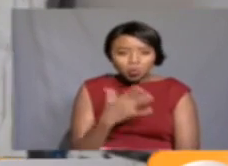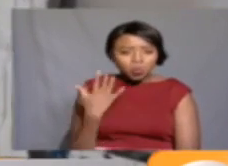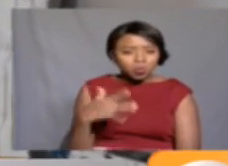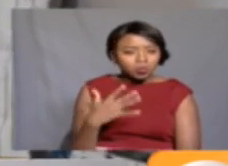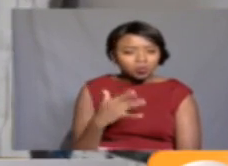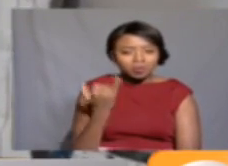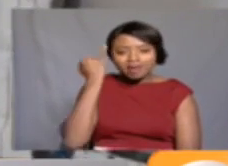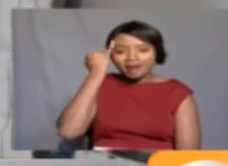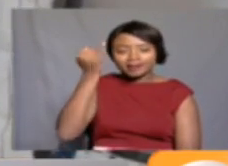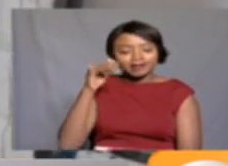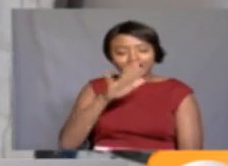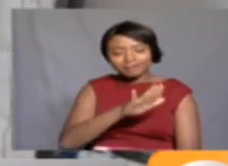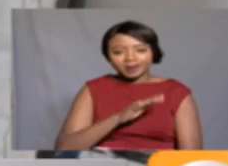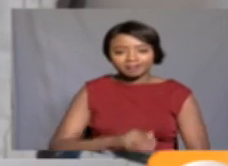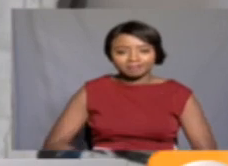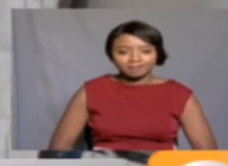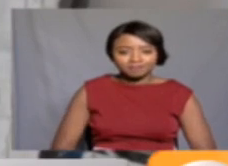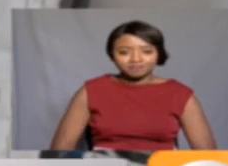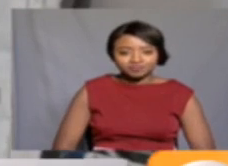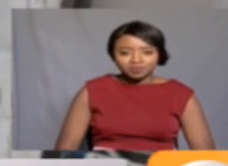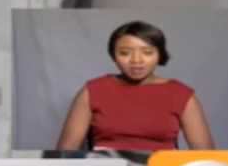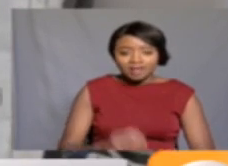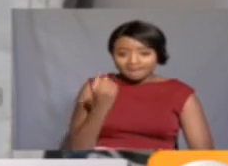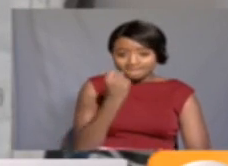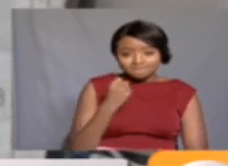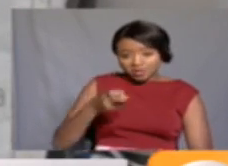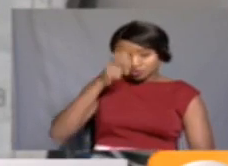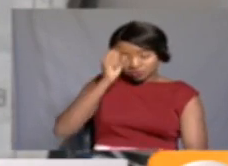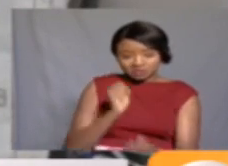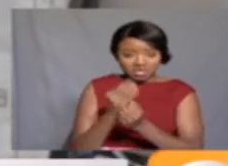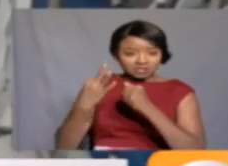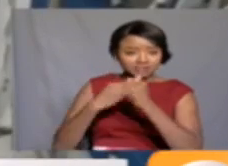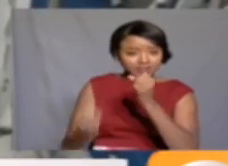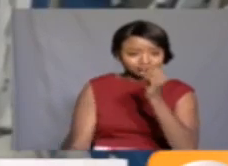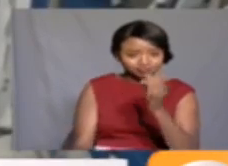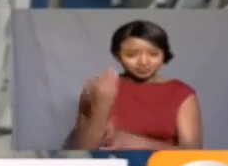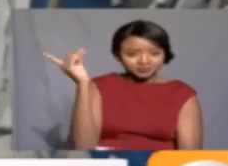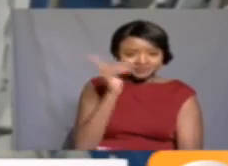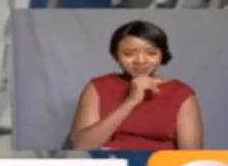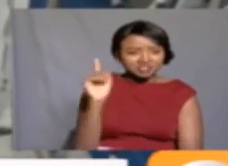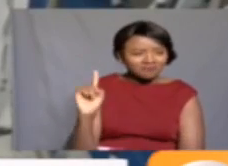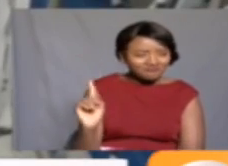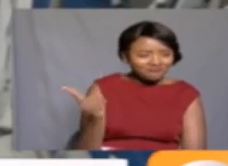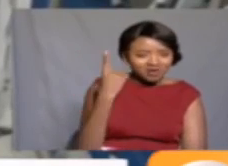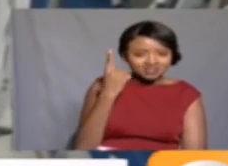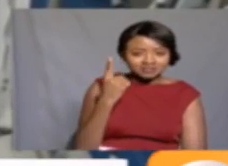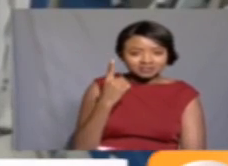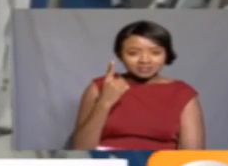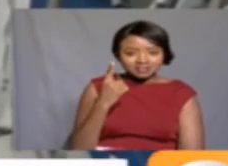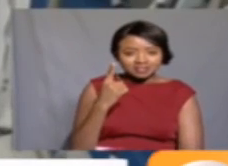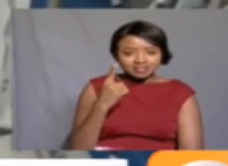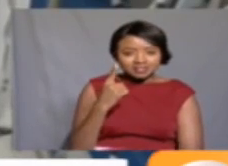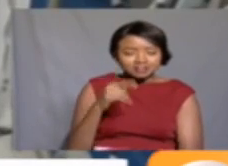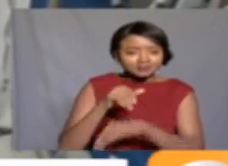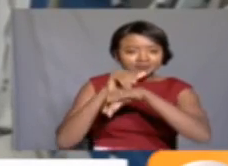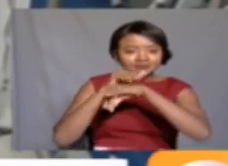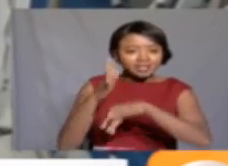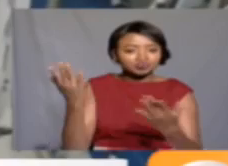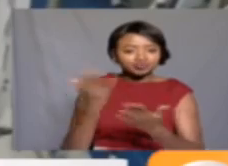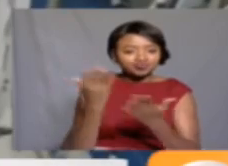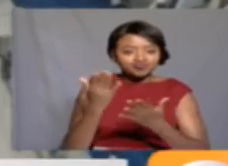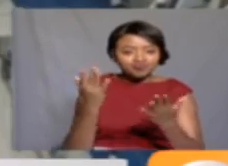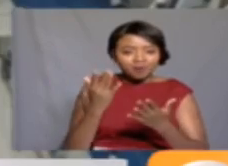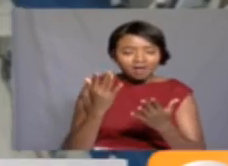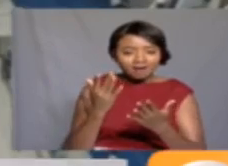physics. In May 2018, the University of Nairobi launched the first ever Kenyan satellite into outer space through